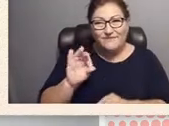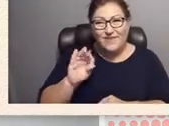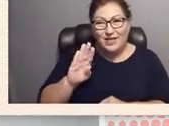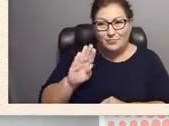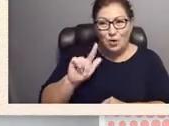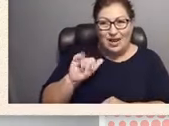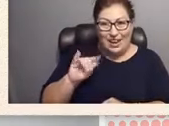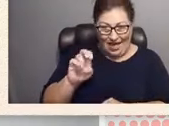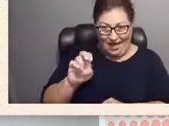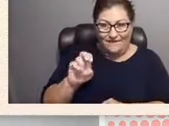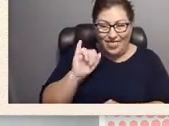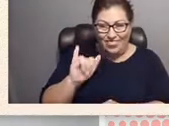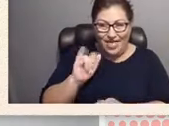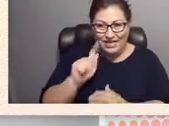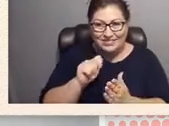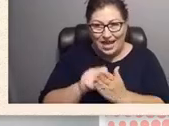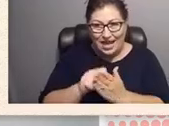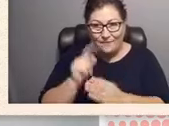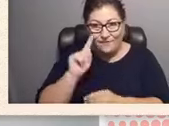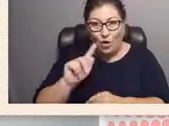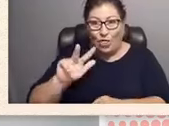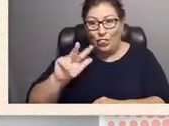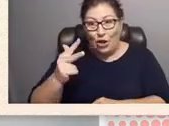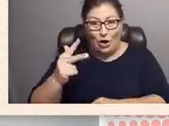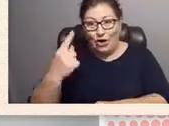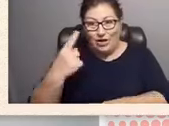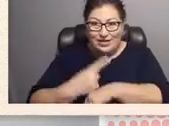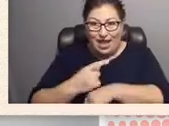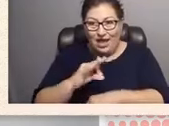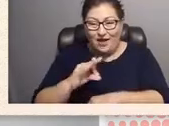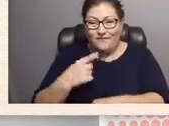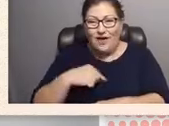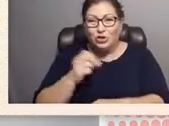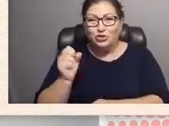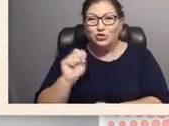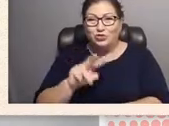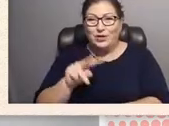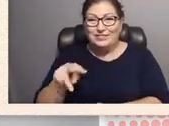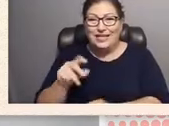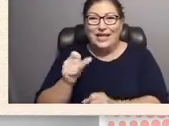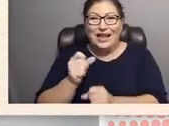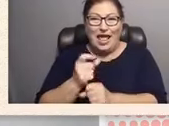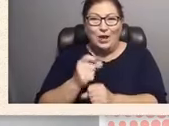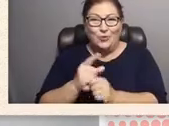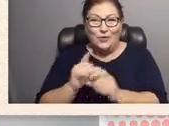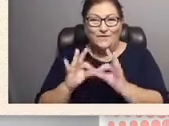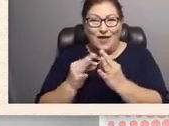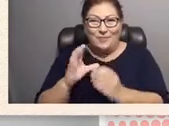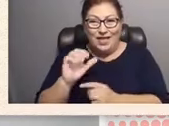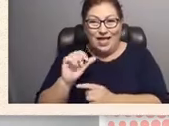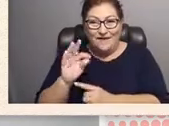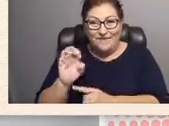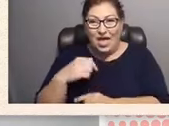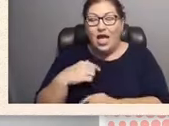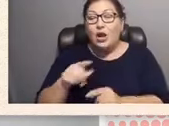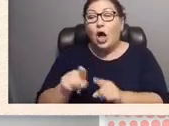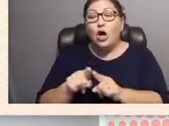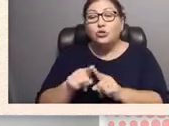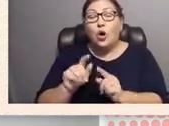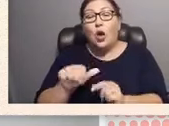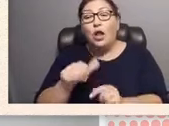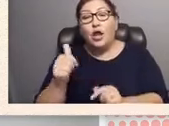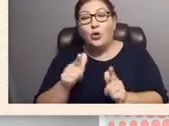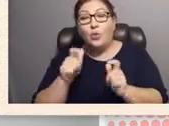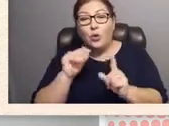for day 3 of our 22nd Annual Family Cafe. I also wanted to give you another quick reminder about our